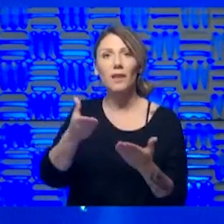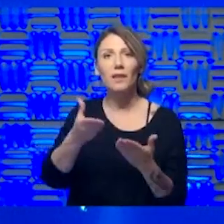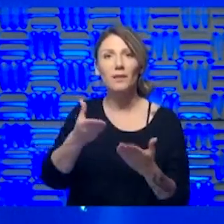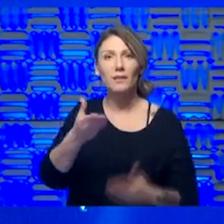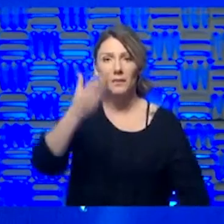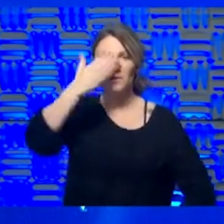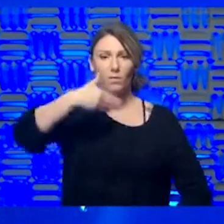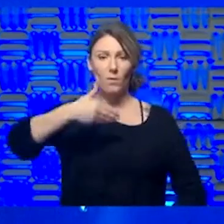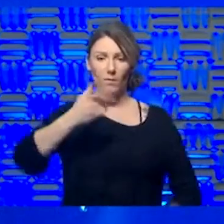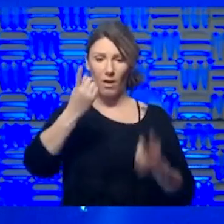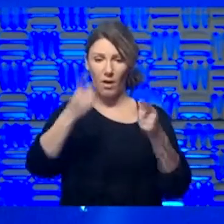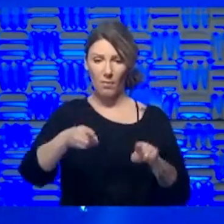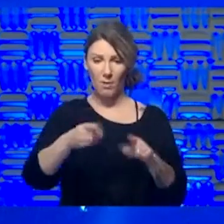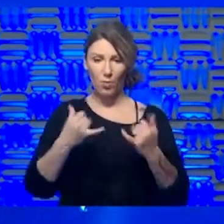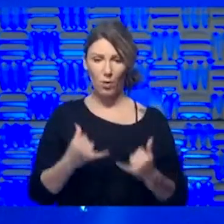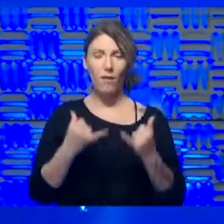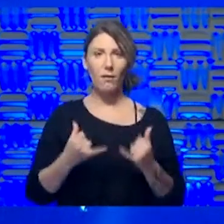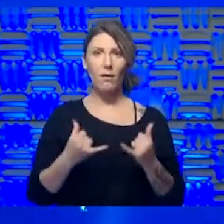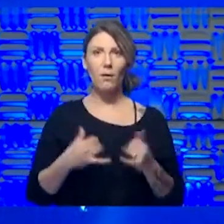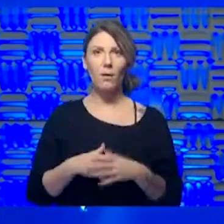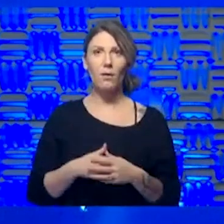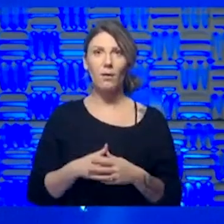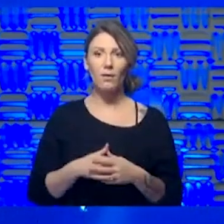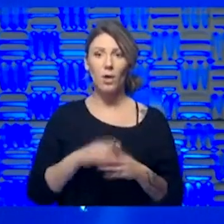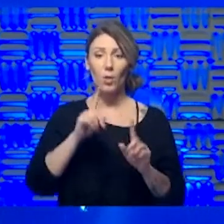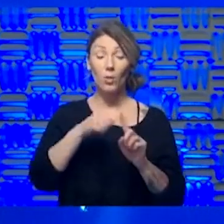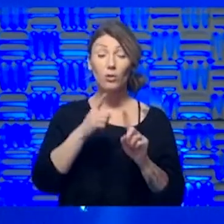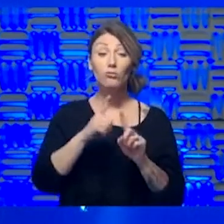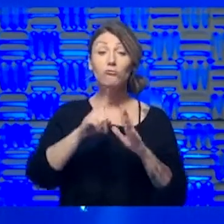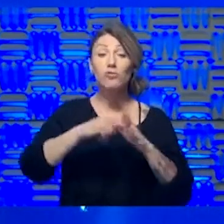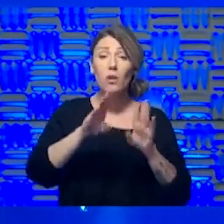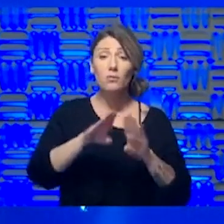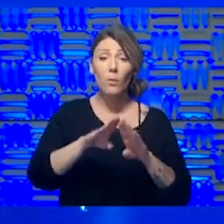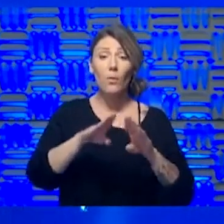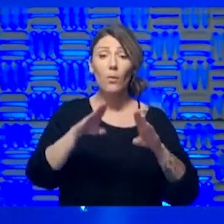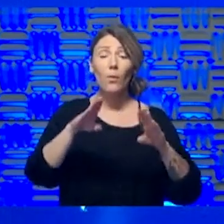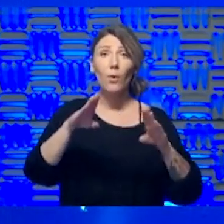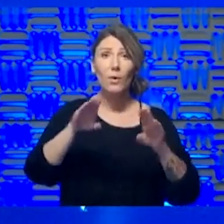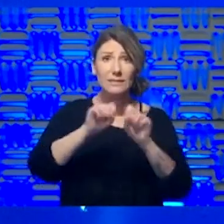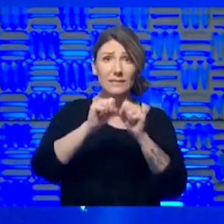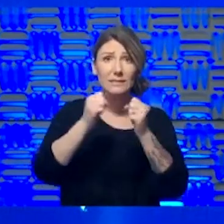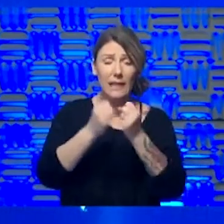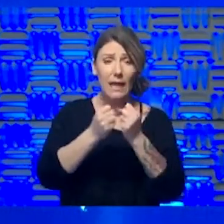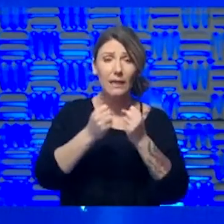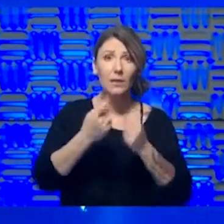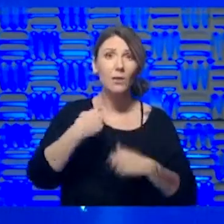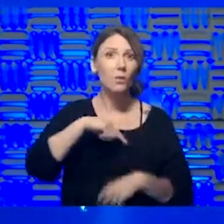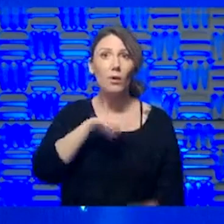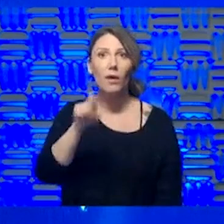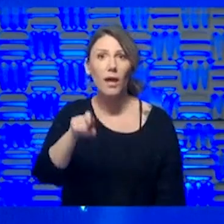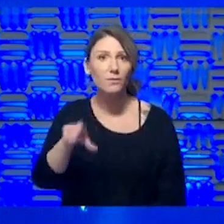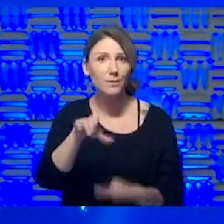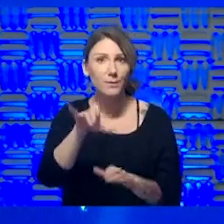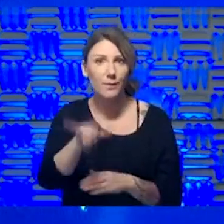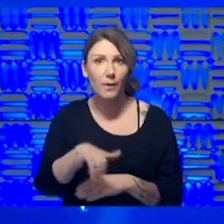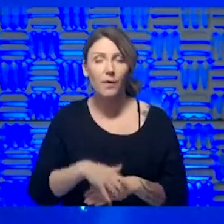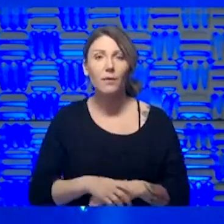you. And even when we start to open society, which we'll have to do,